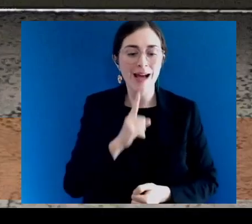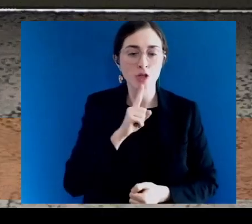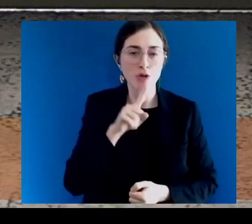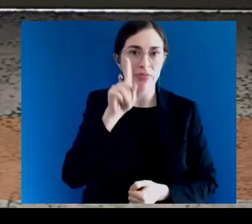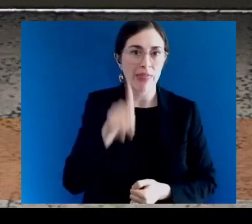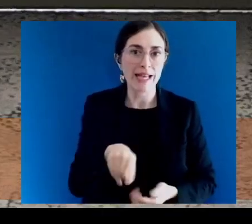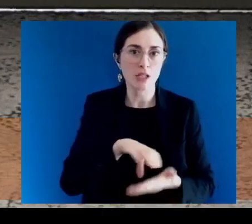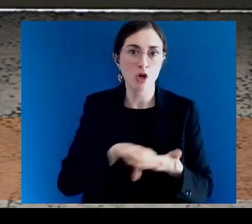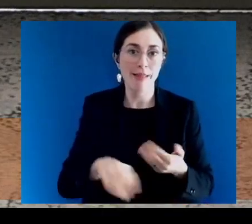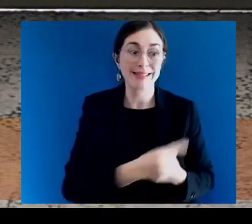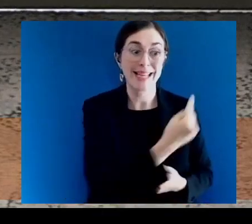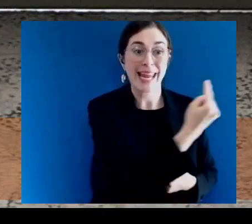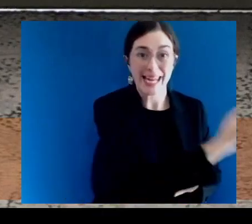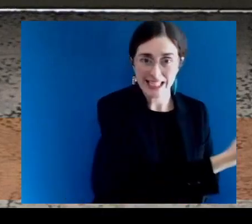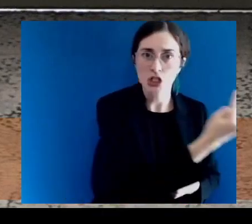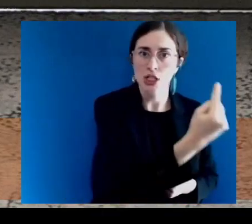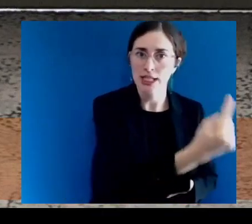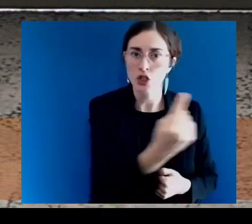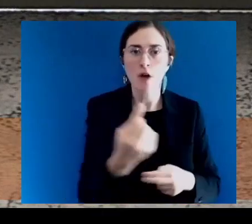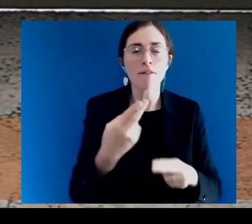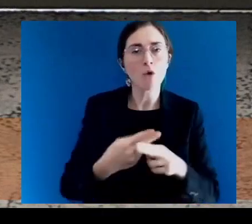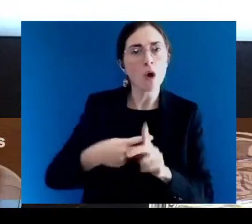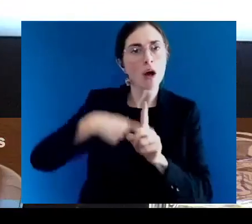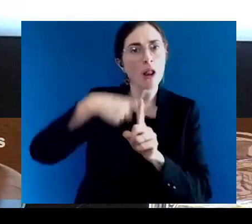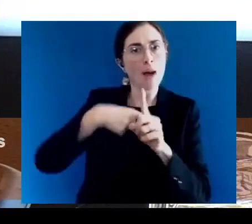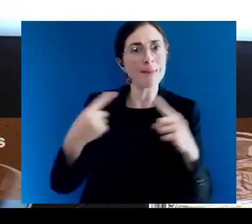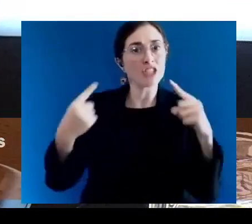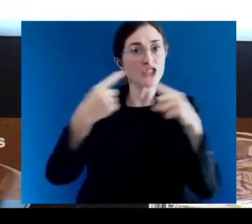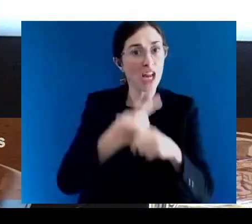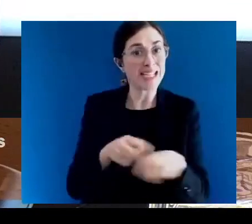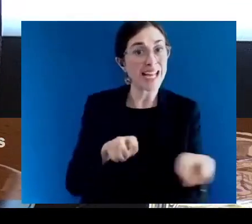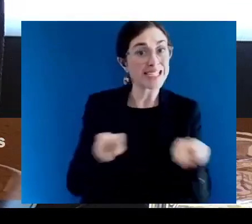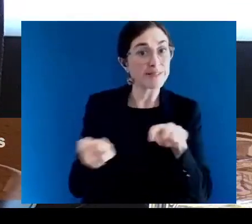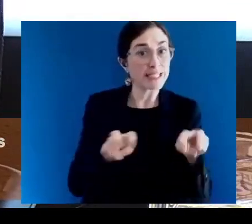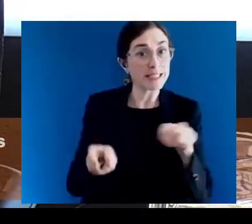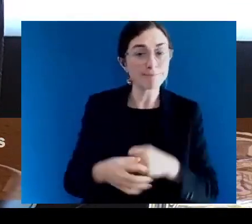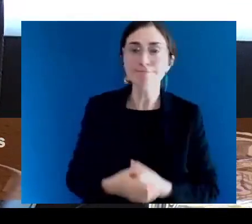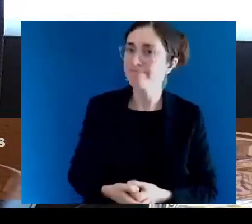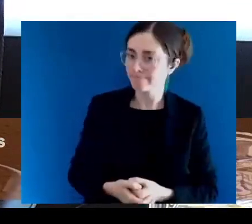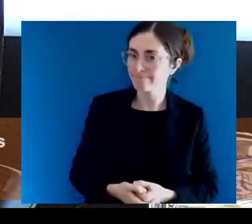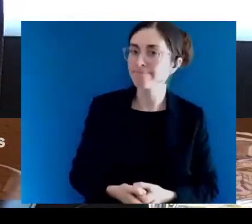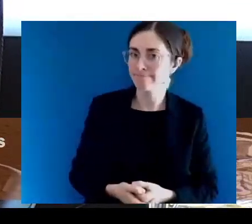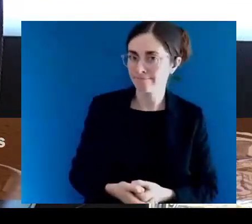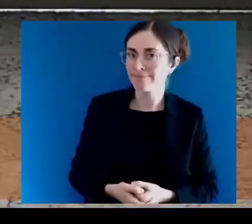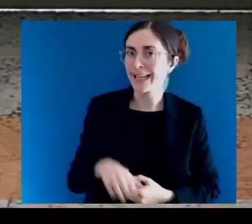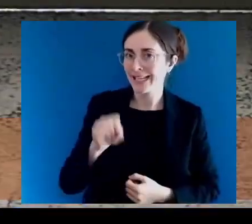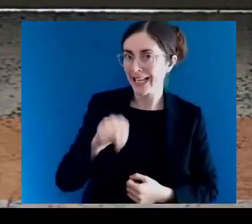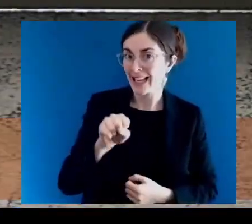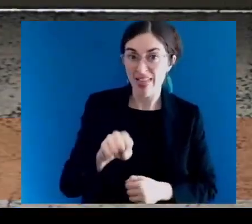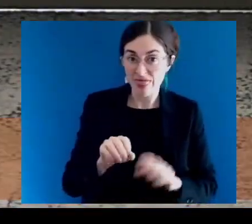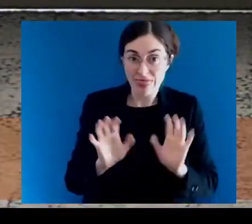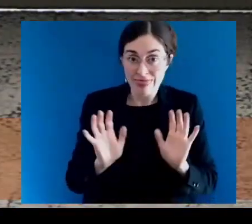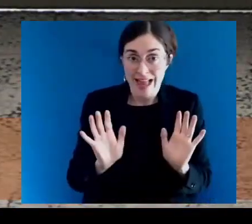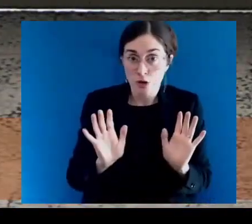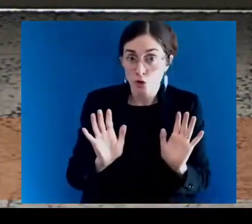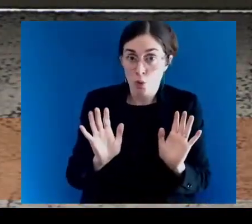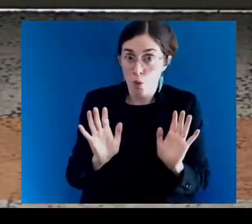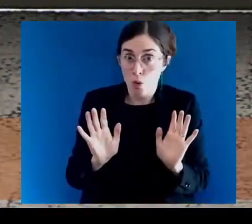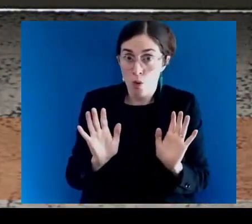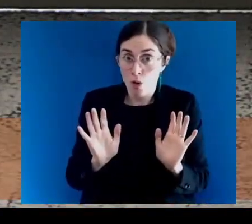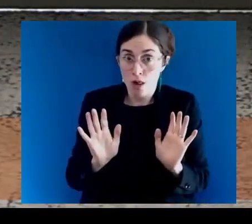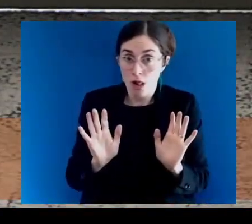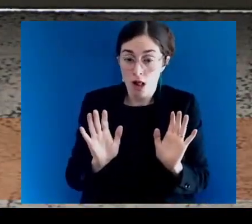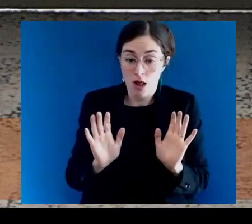$100,000 to respond to climate change? Through that fund, yes. And is that the totality of the contribution to traditional